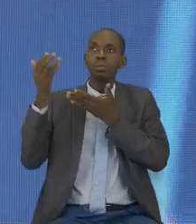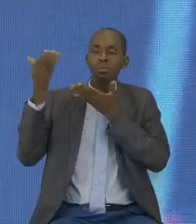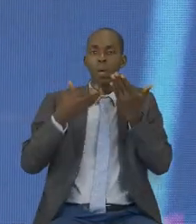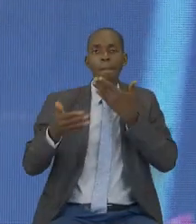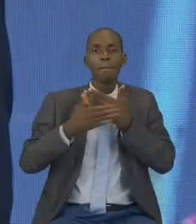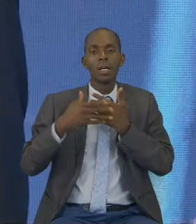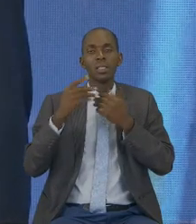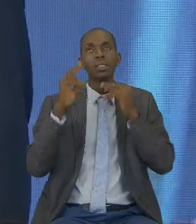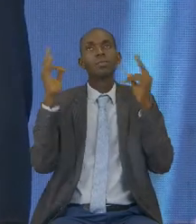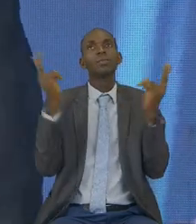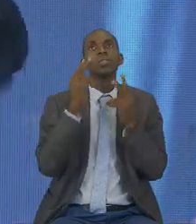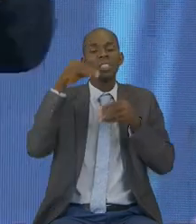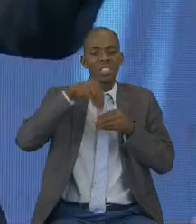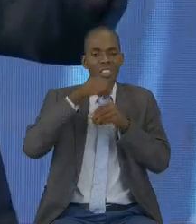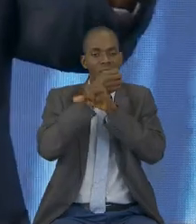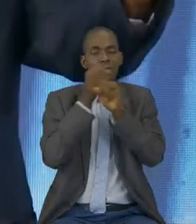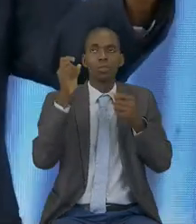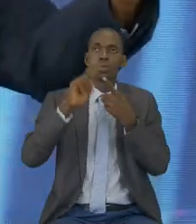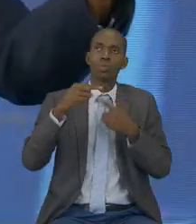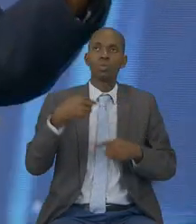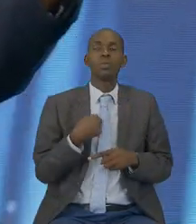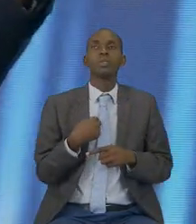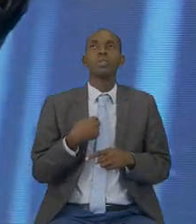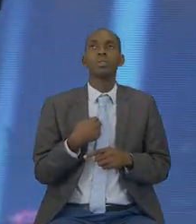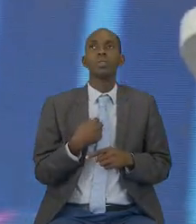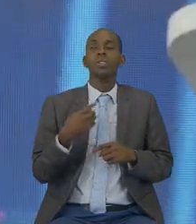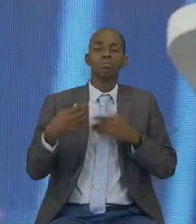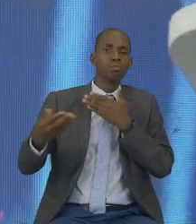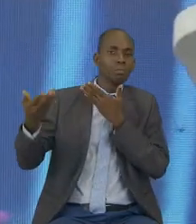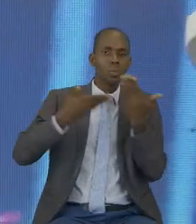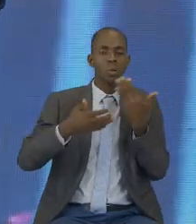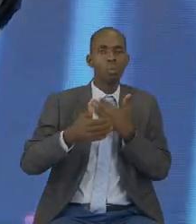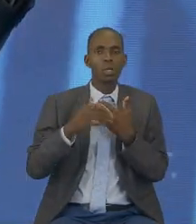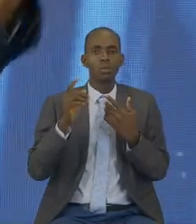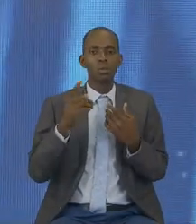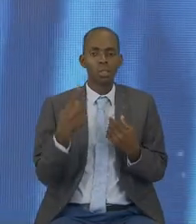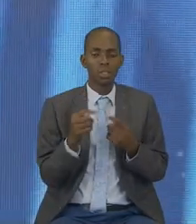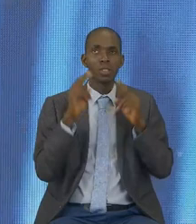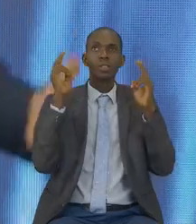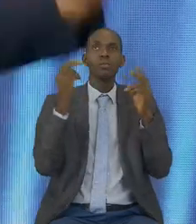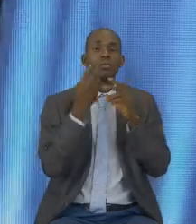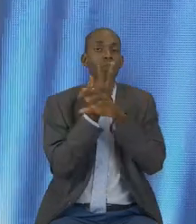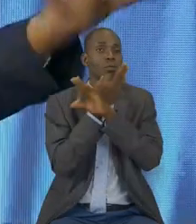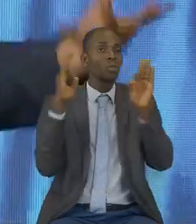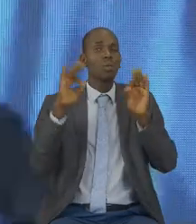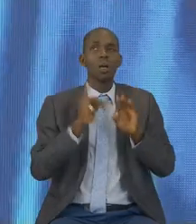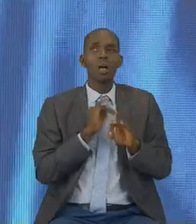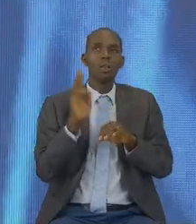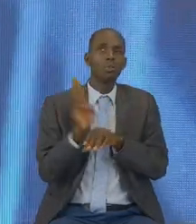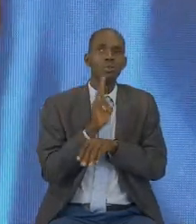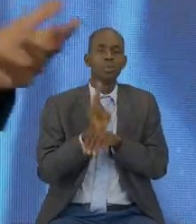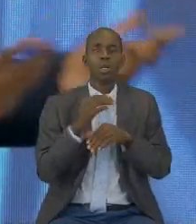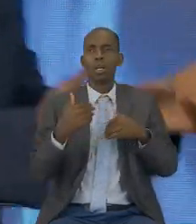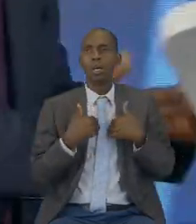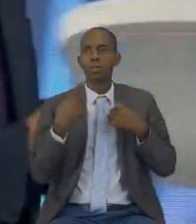in salvation unto me. Restore the freedom I used to have. Restore the power I